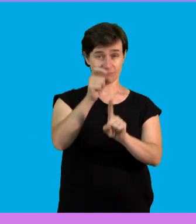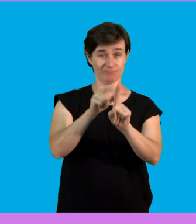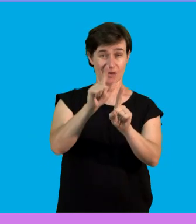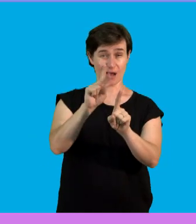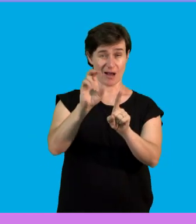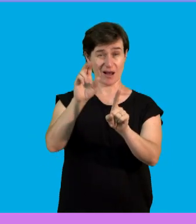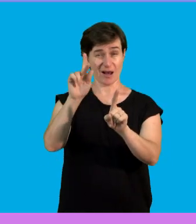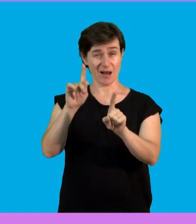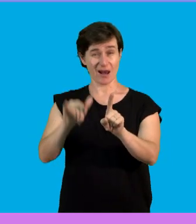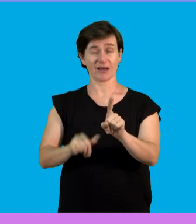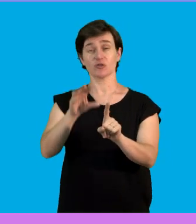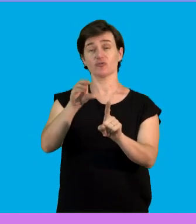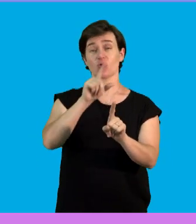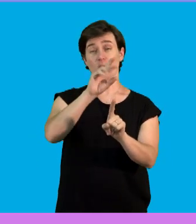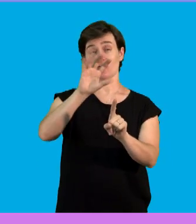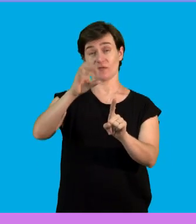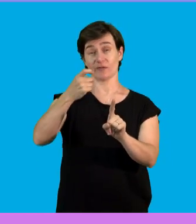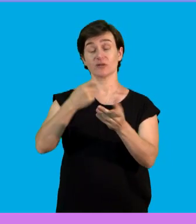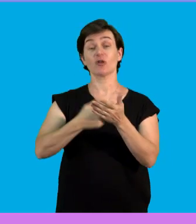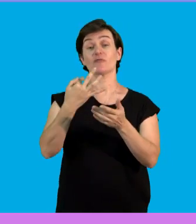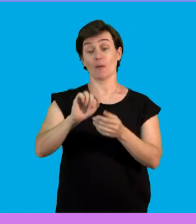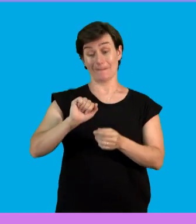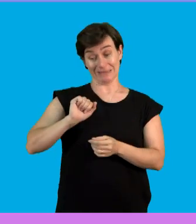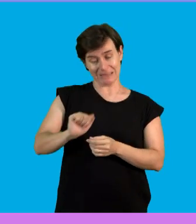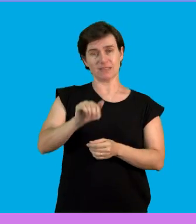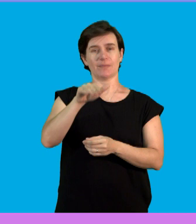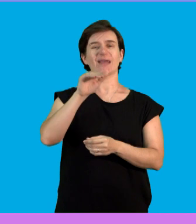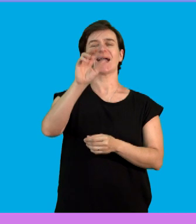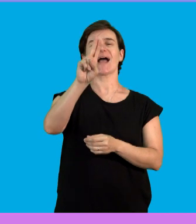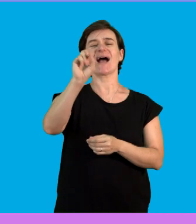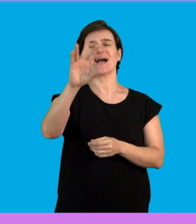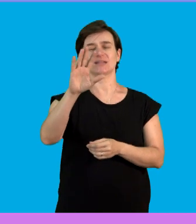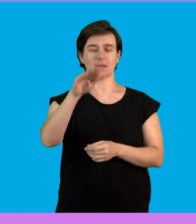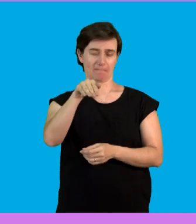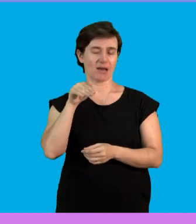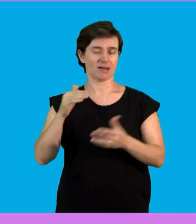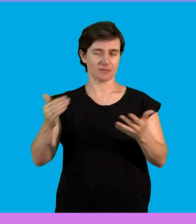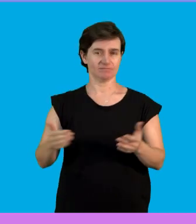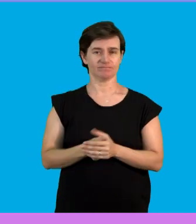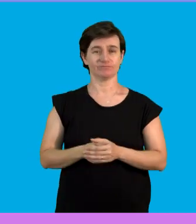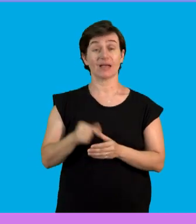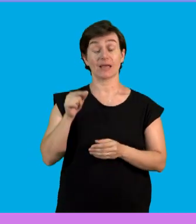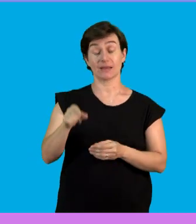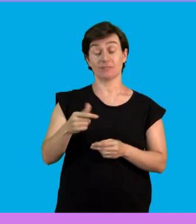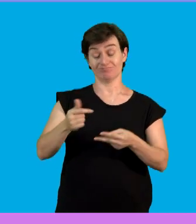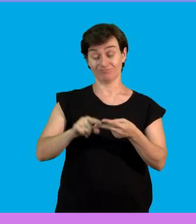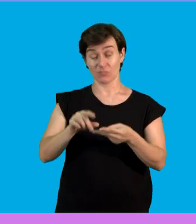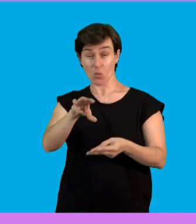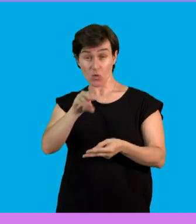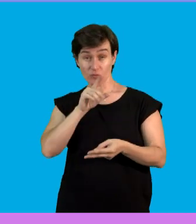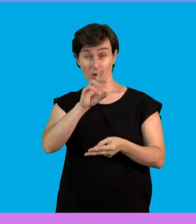withdraws 150 Rand from Us ATM. Remember, this is Us Bank. And a withdrawal